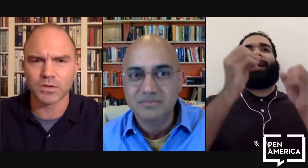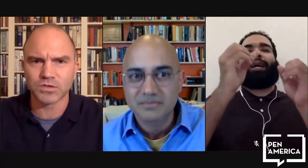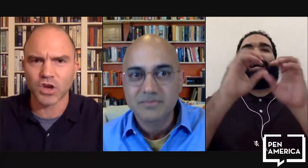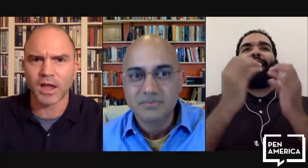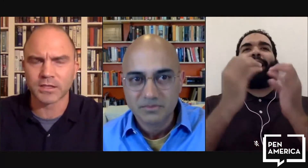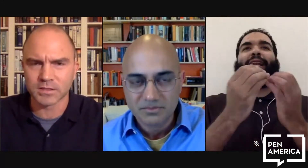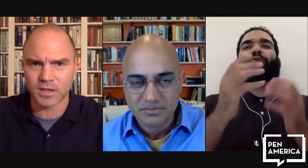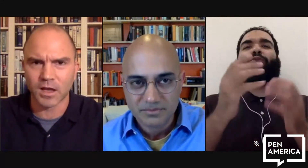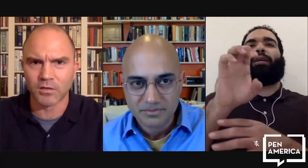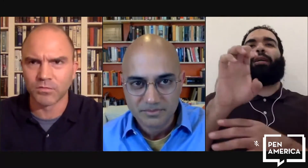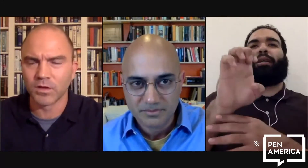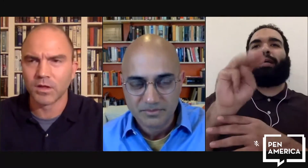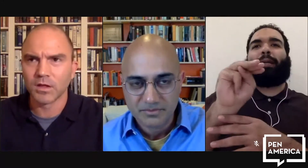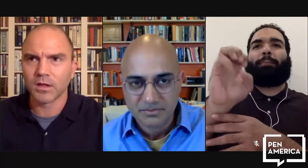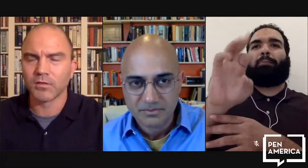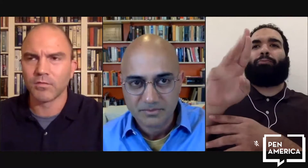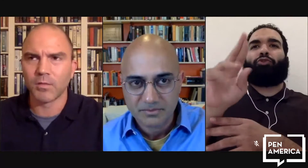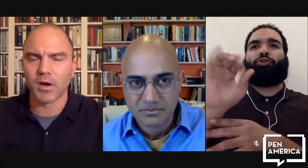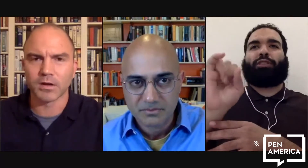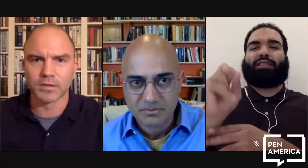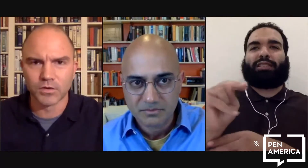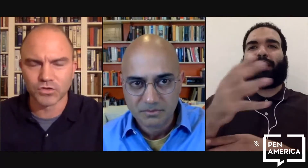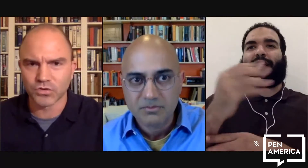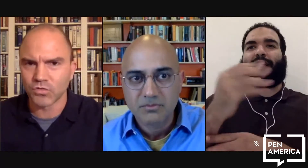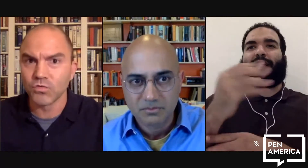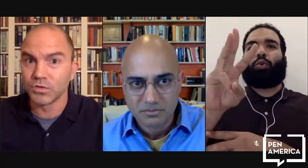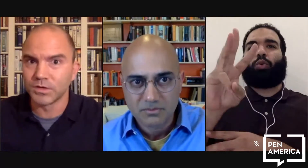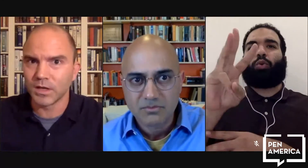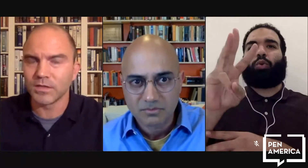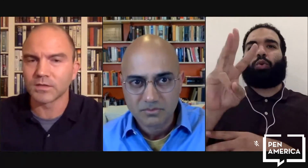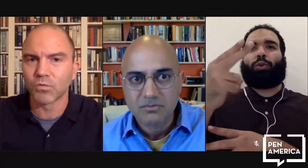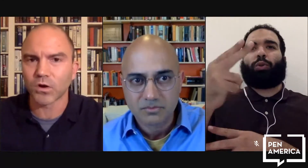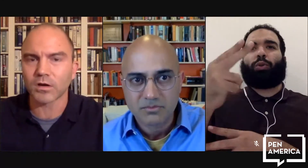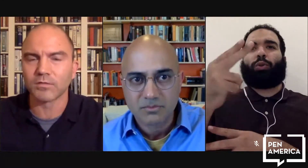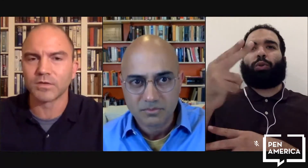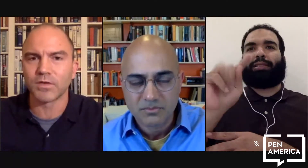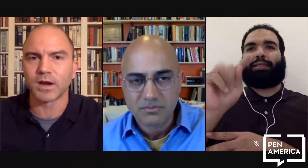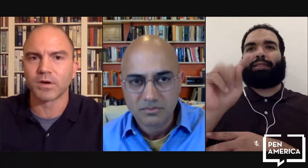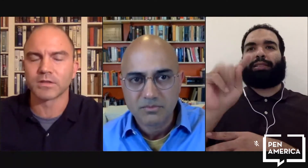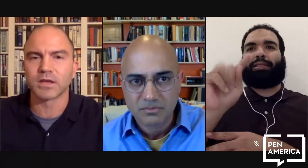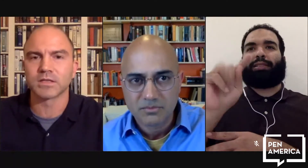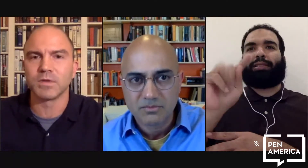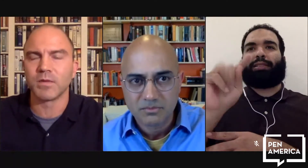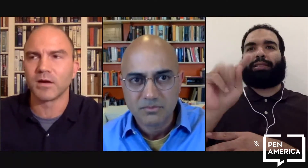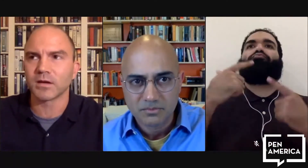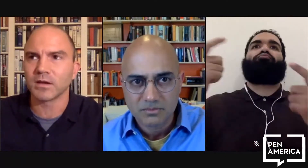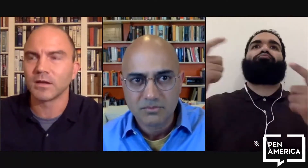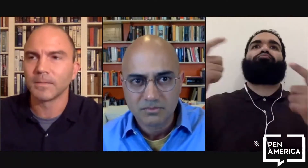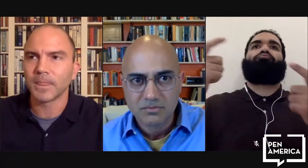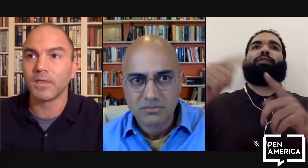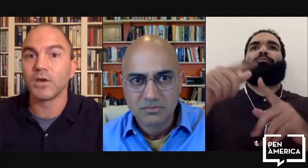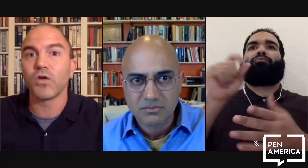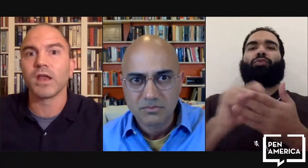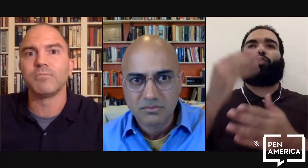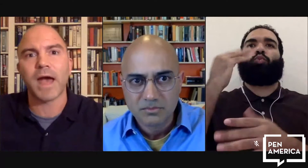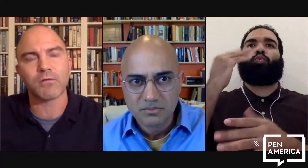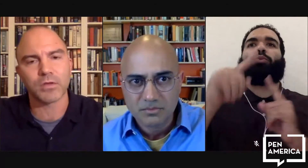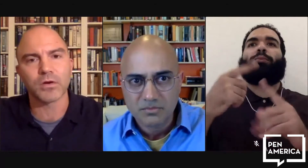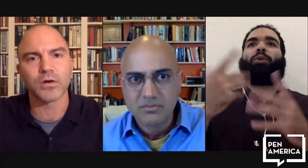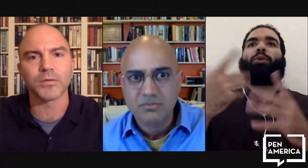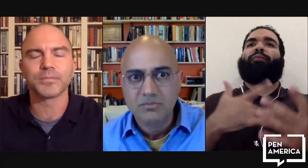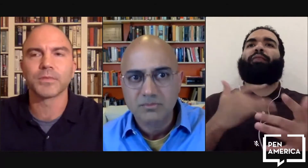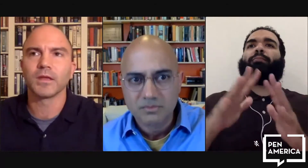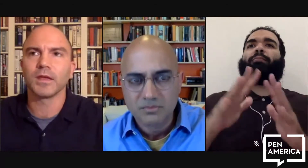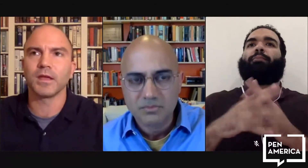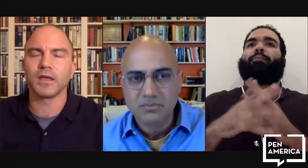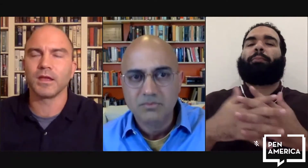Whitman, these giants of American literature who did this work of defining what it's like to be American. And then you end back with